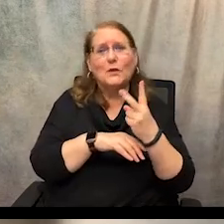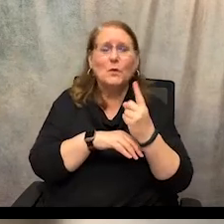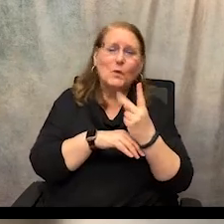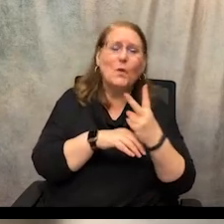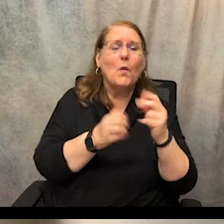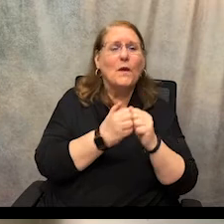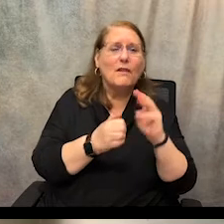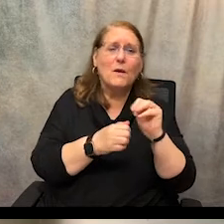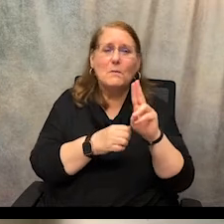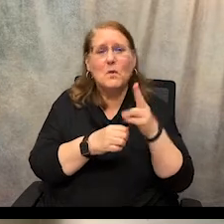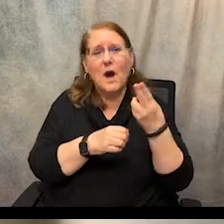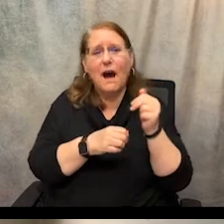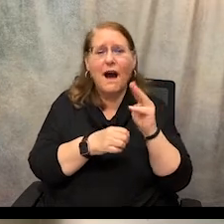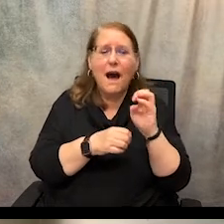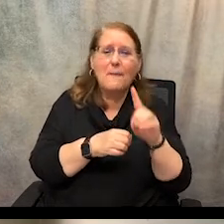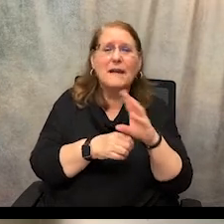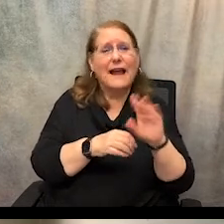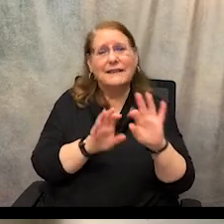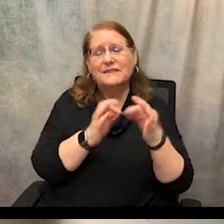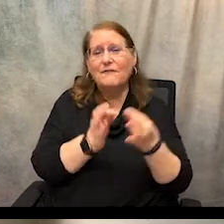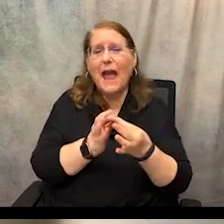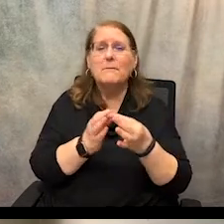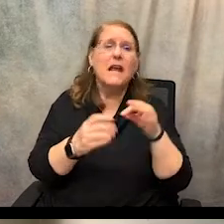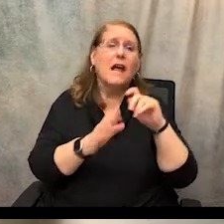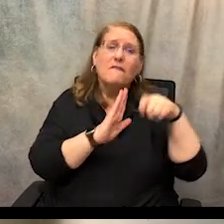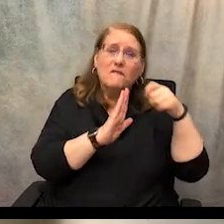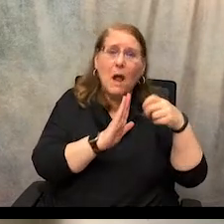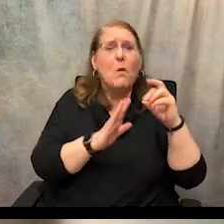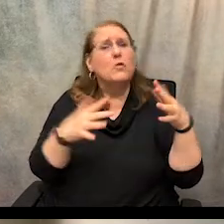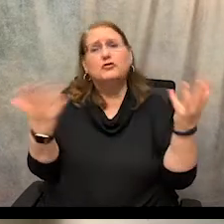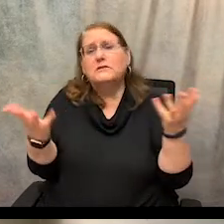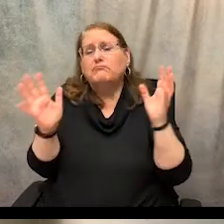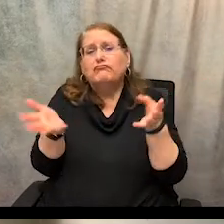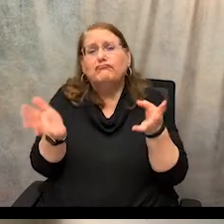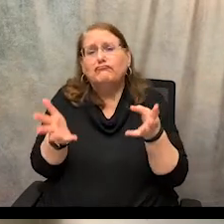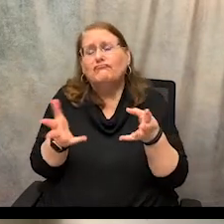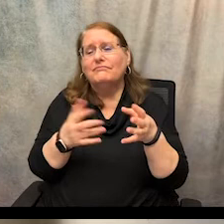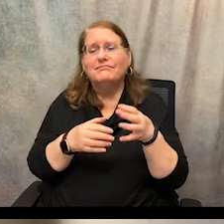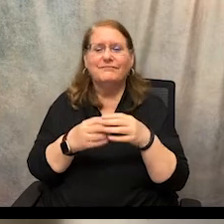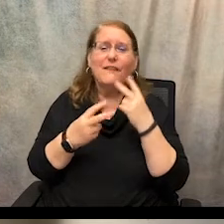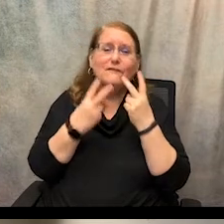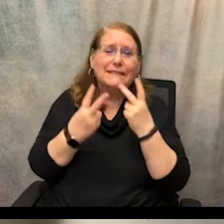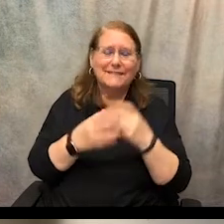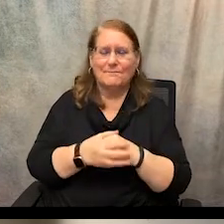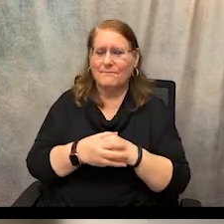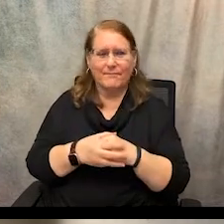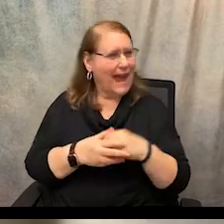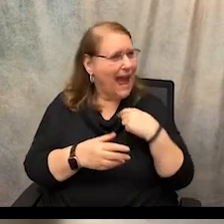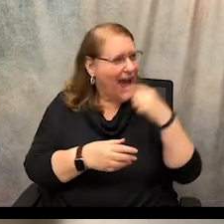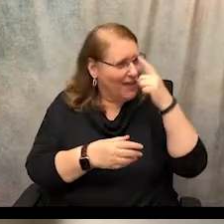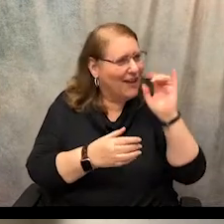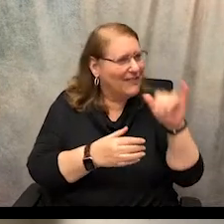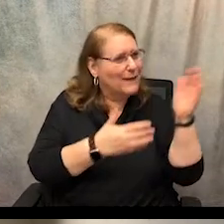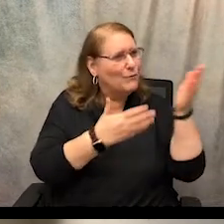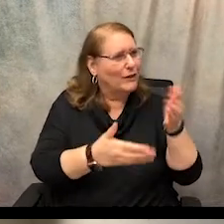either filming or just sort of hanging out. I thought it brought the story into a